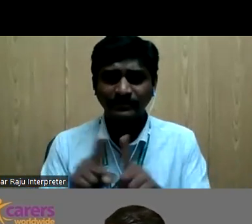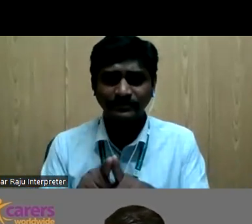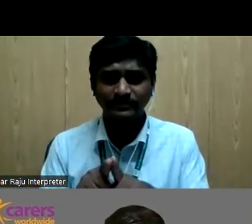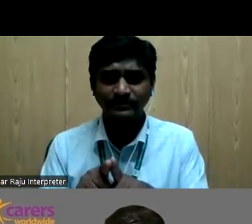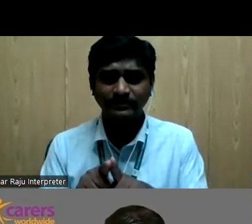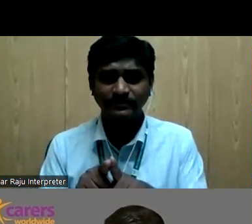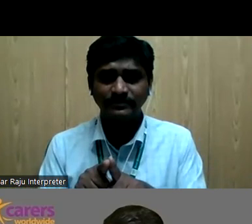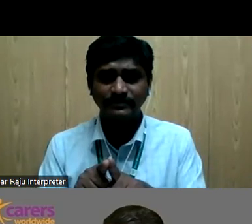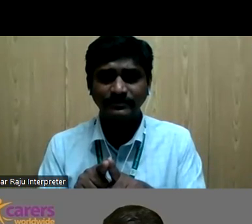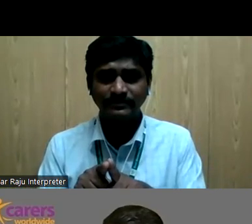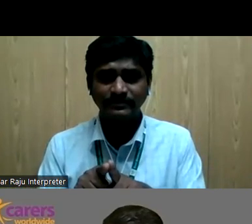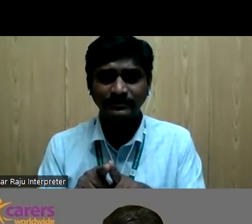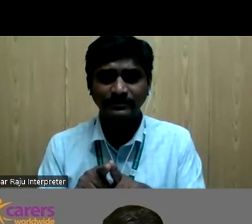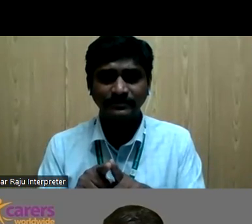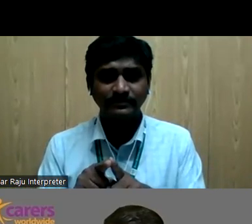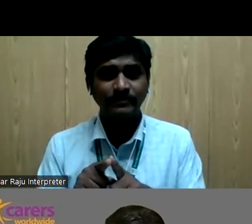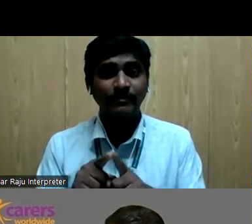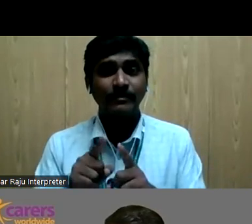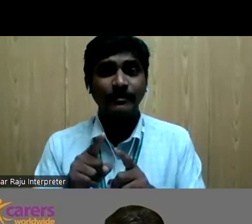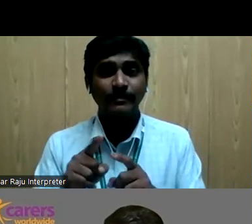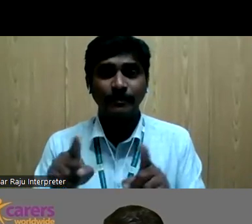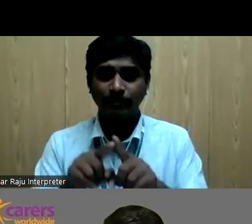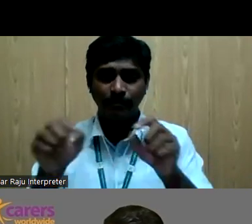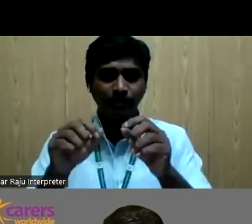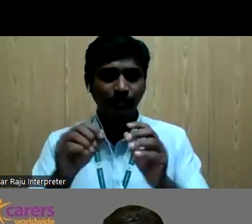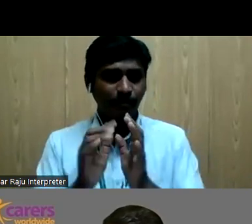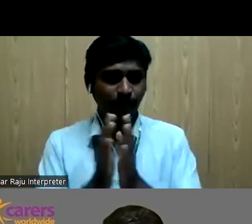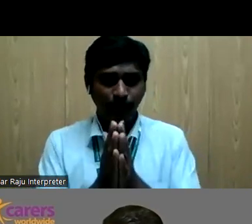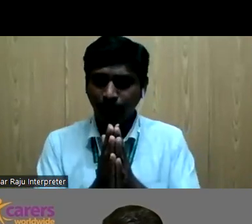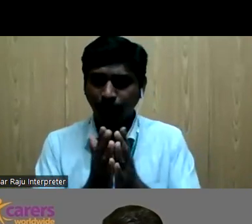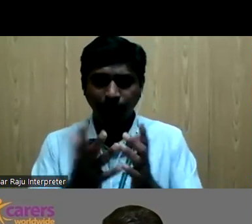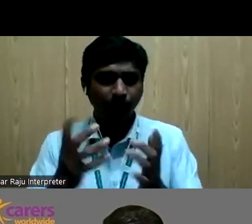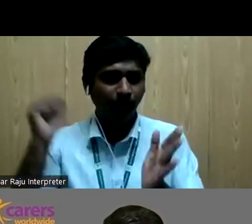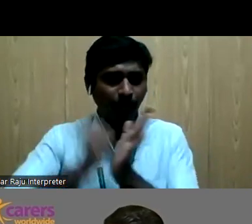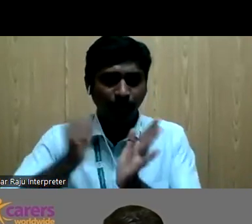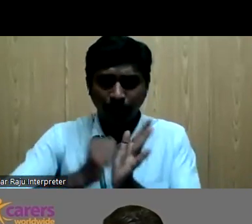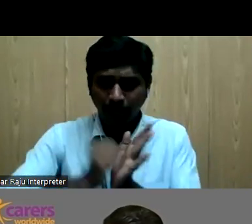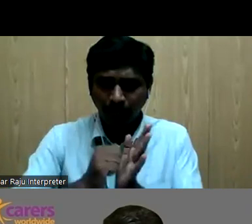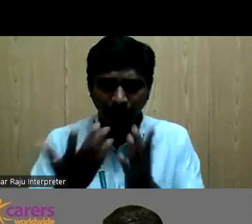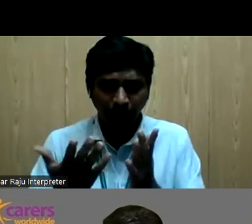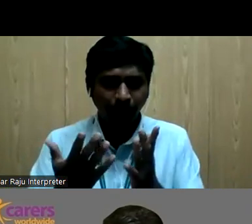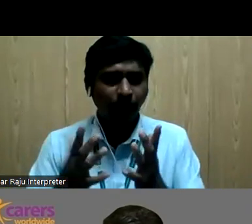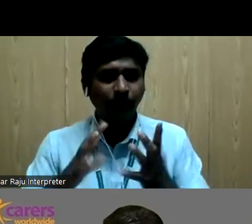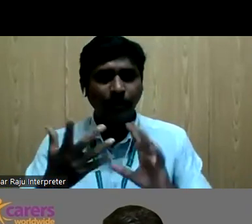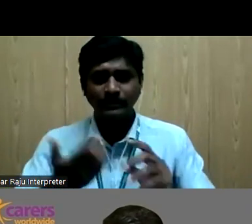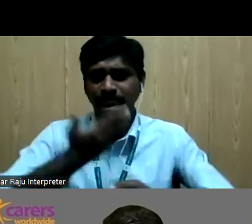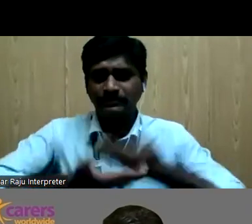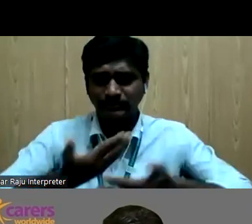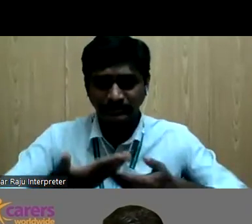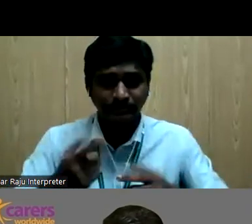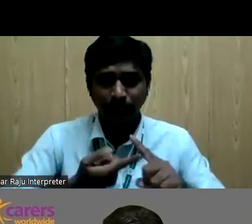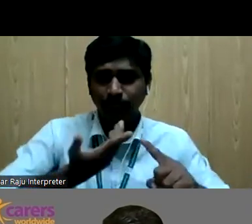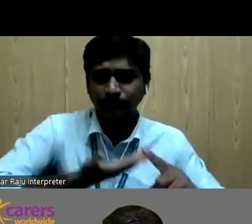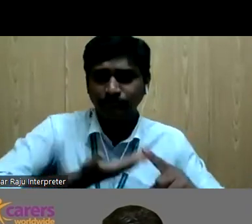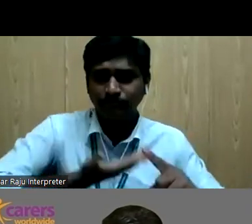computer training, agro-based training, manufacturing setups, book binding, and office assistant kind of training, and other activities. These